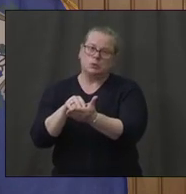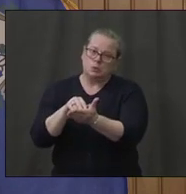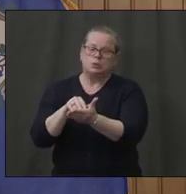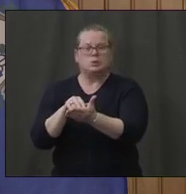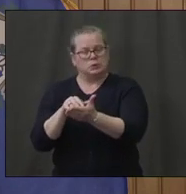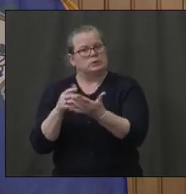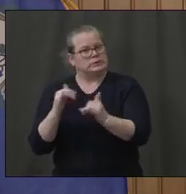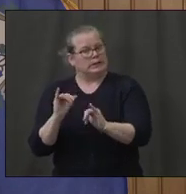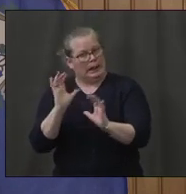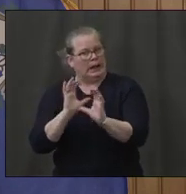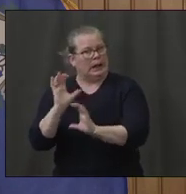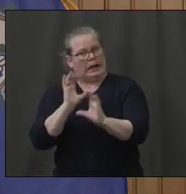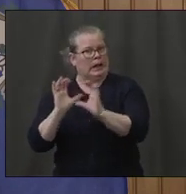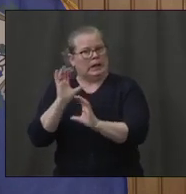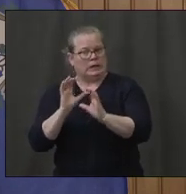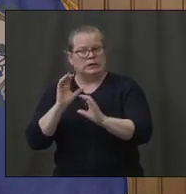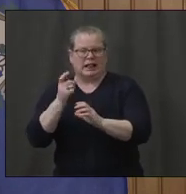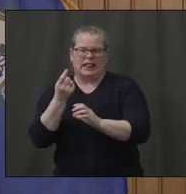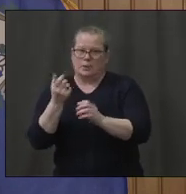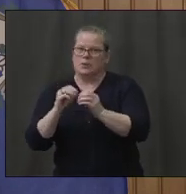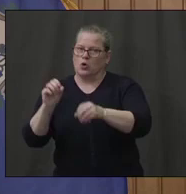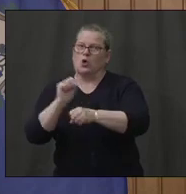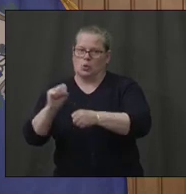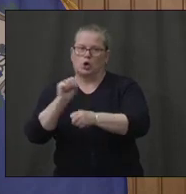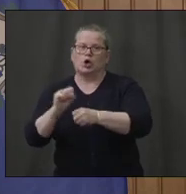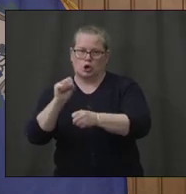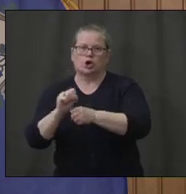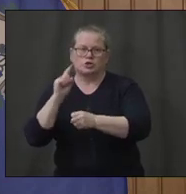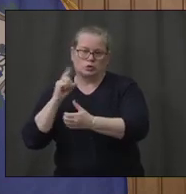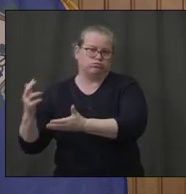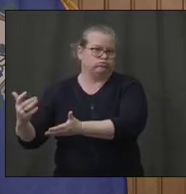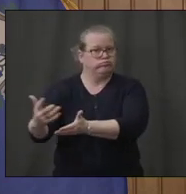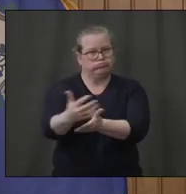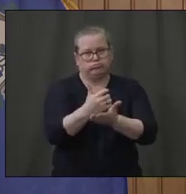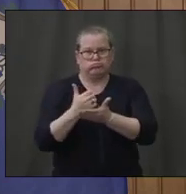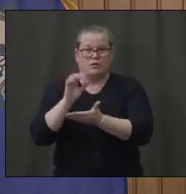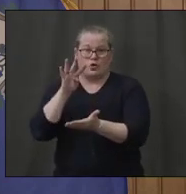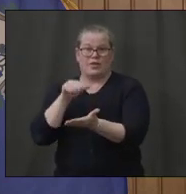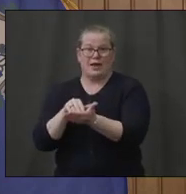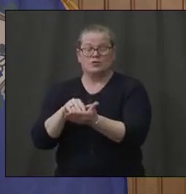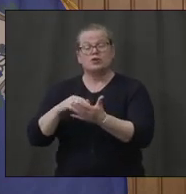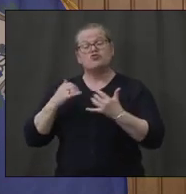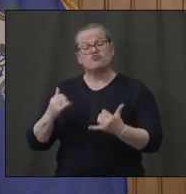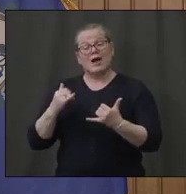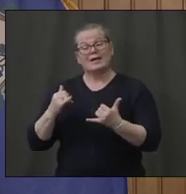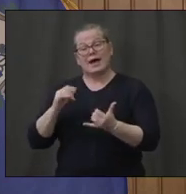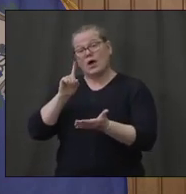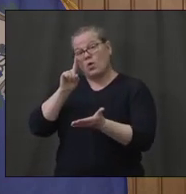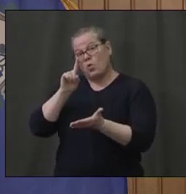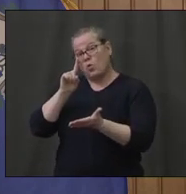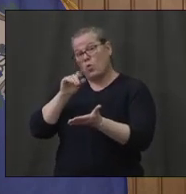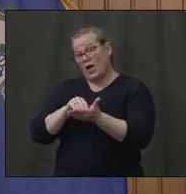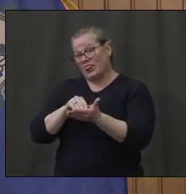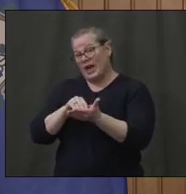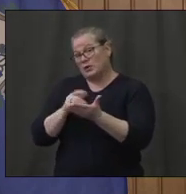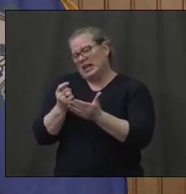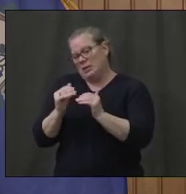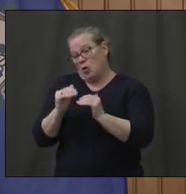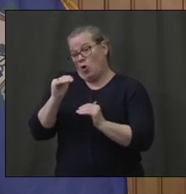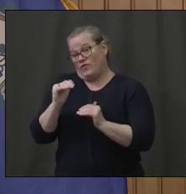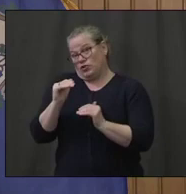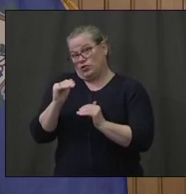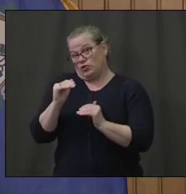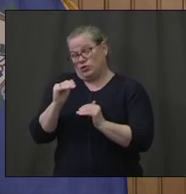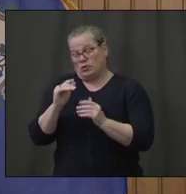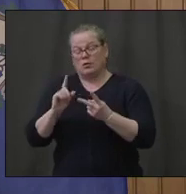said yesterday, we have a little over 1,000 right now. We got 50 ventilators from the national stockpile,